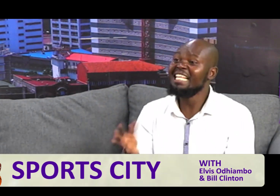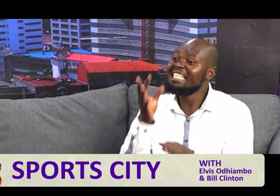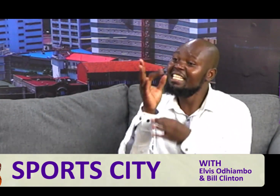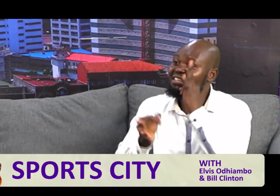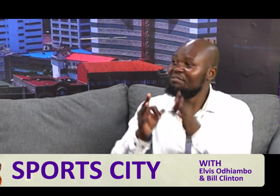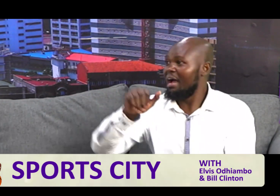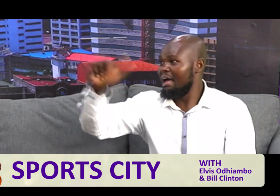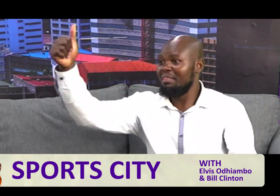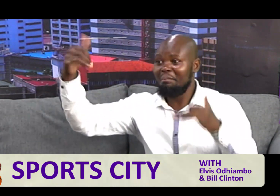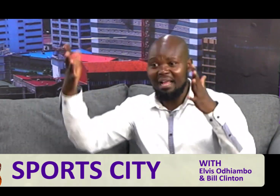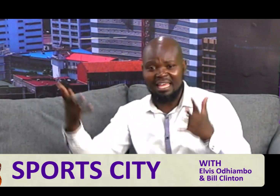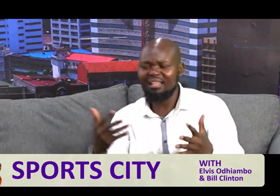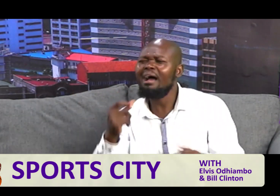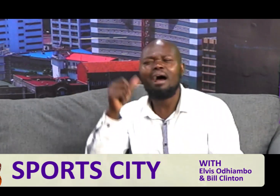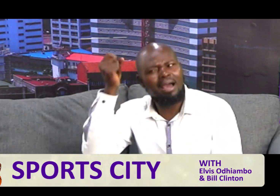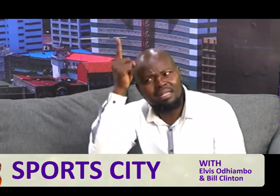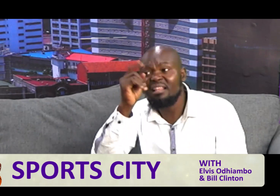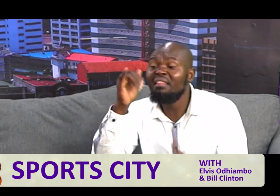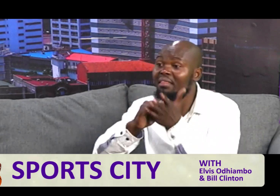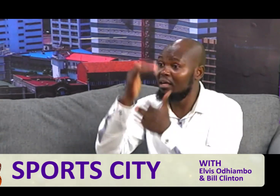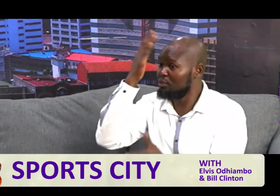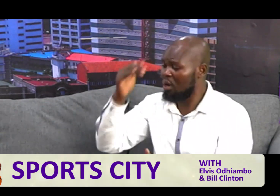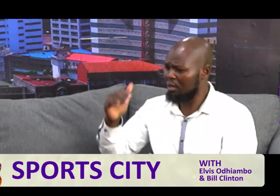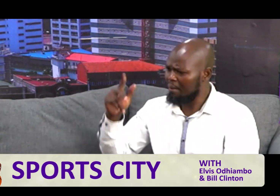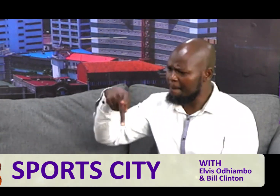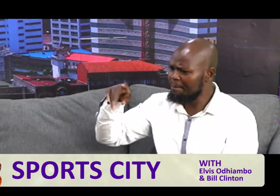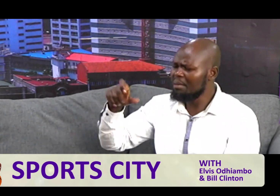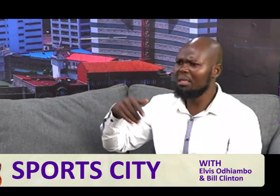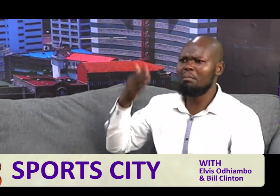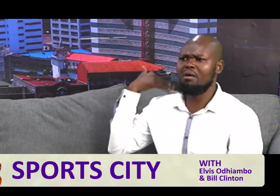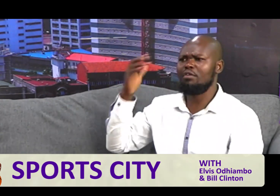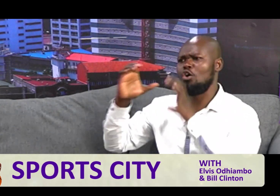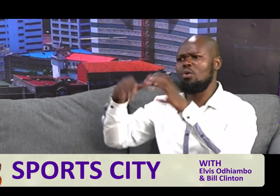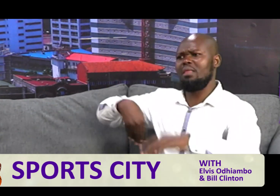He really understands his players.